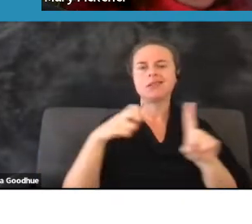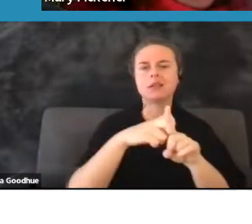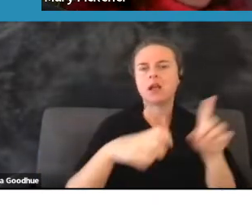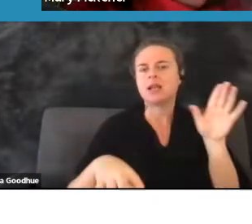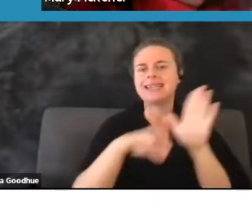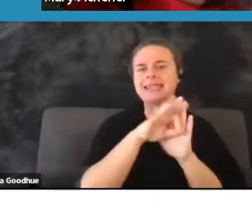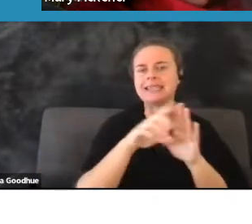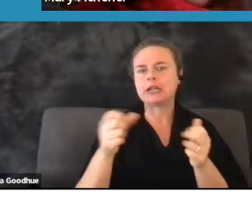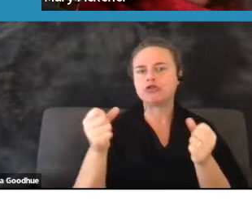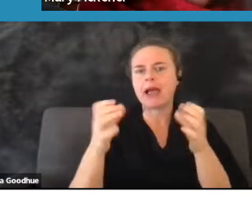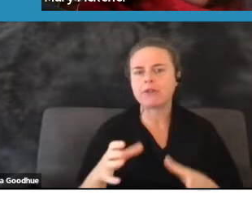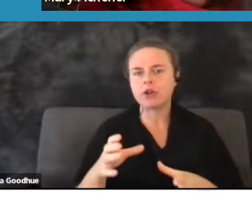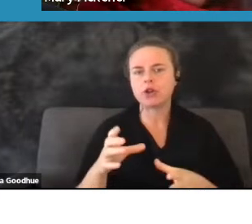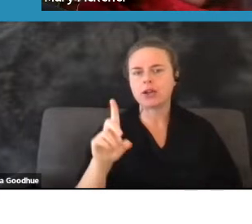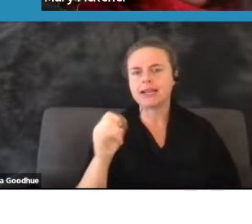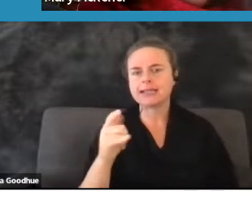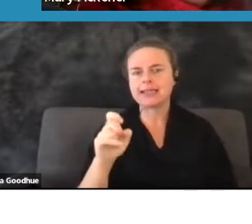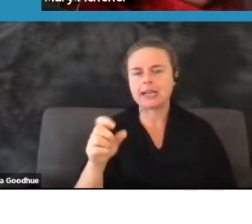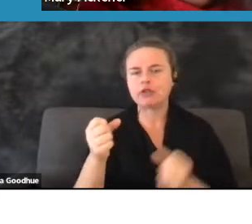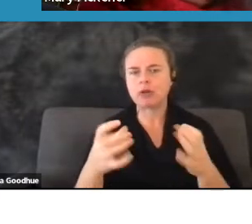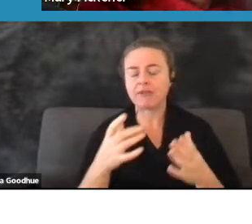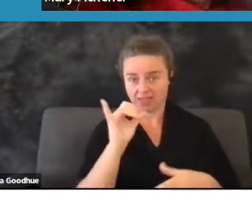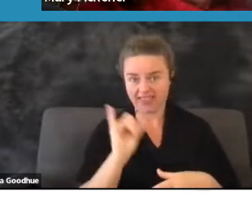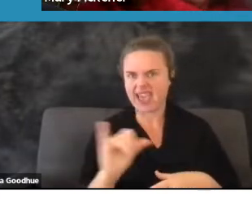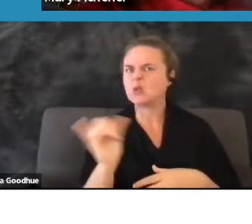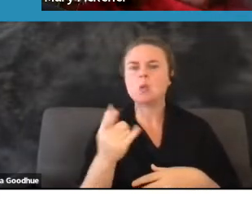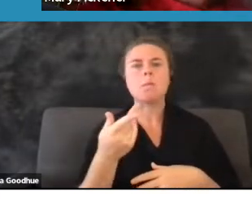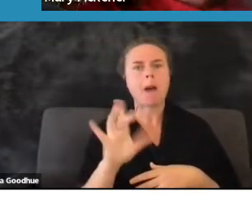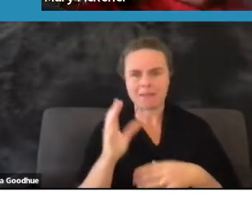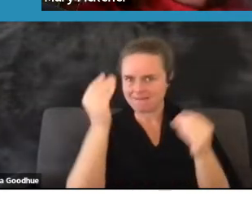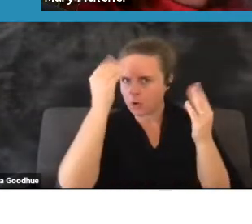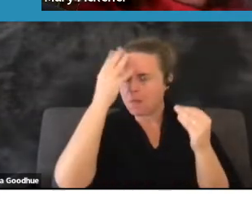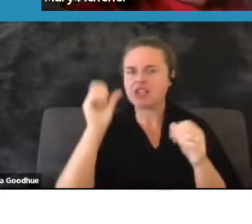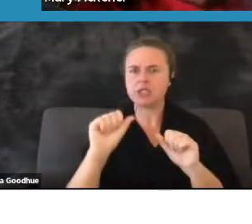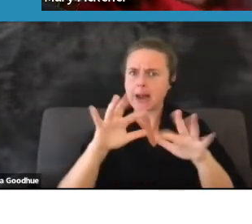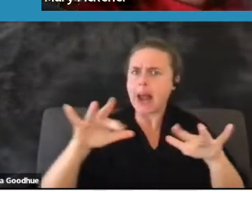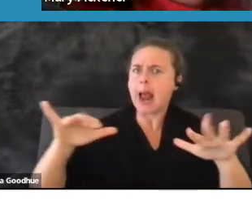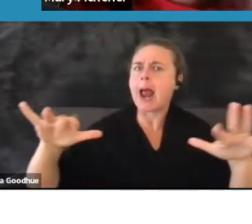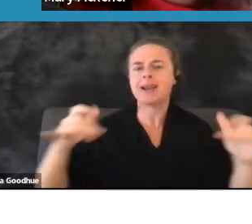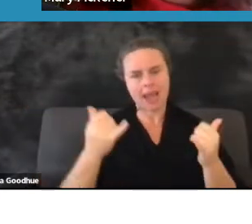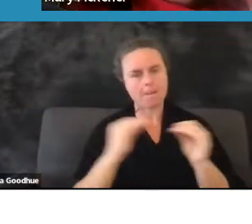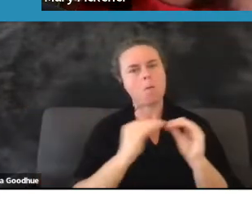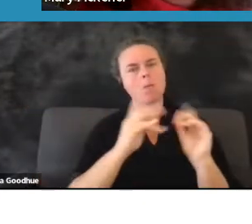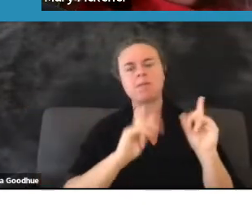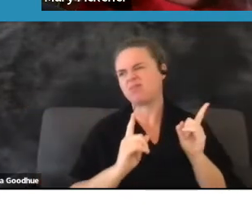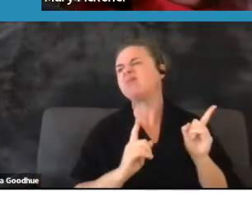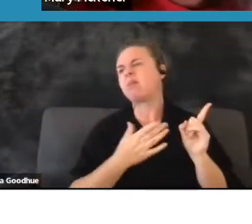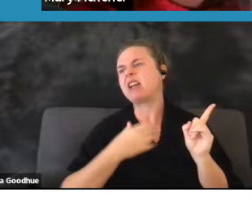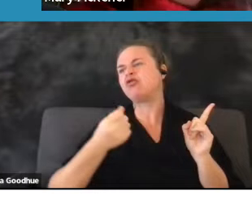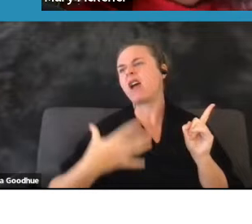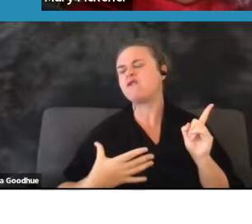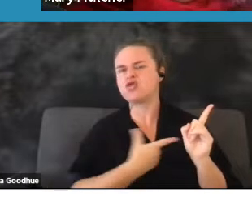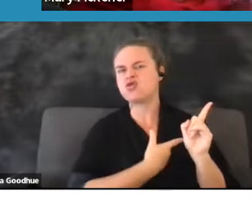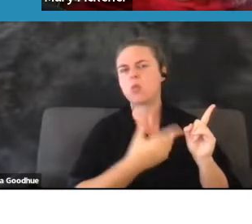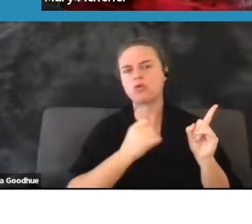I would love to see it dedicating a percentage of kind of capitated payments to primary prevention, because these interventions address